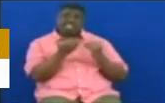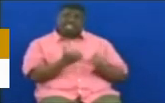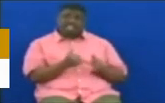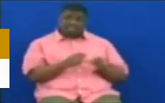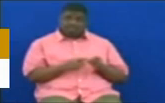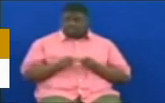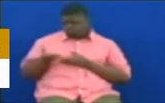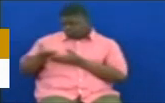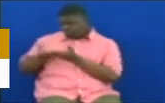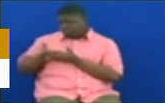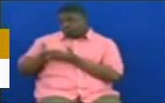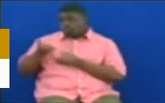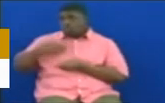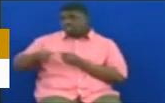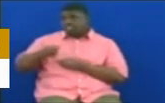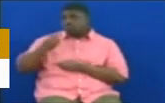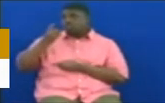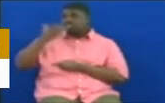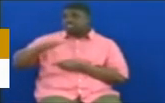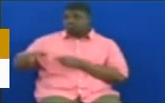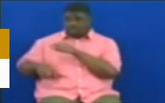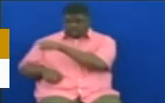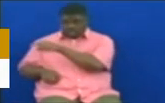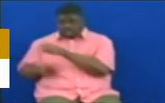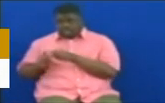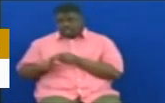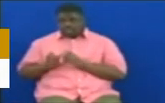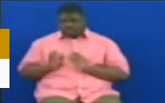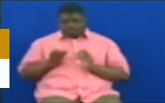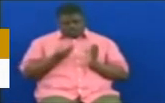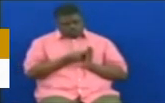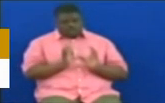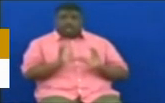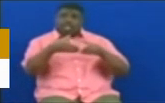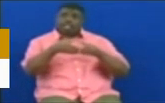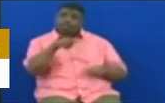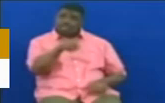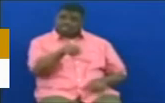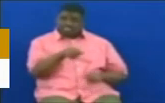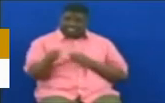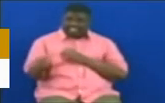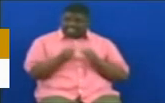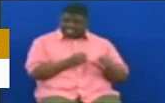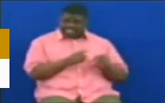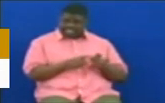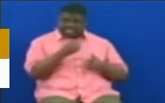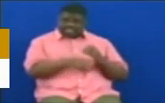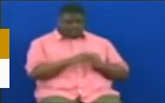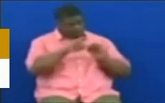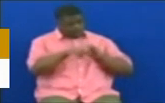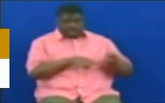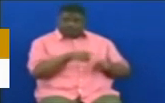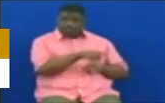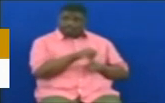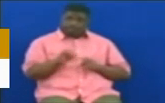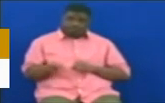Zanzibar, and after consultation with the executive committee, enter into an agreement referred to